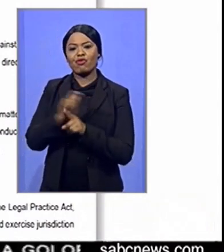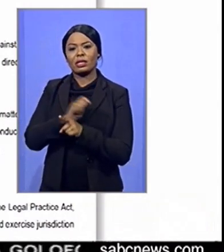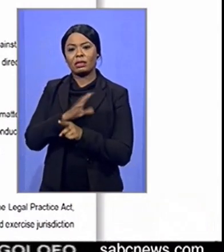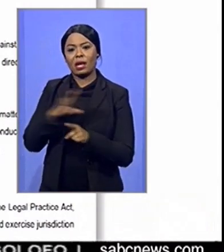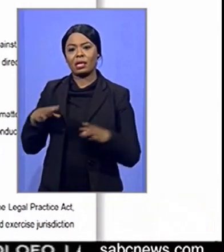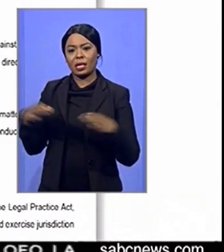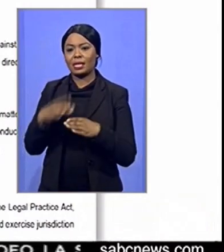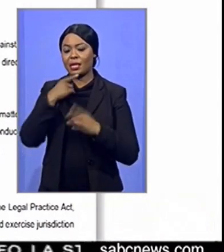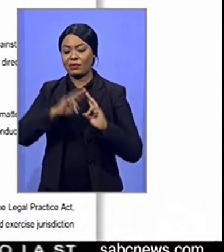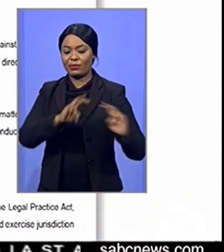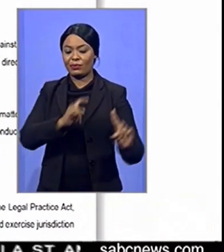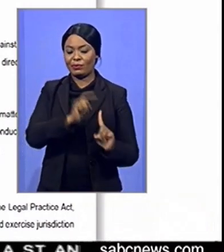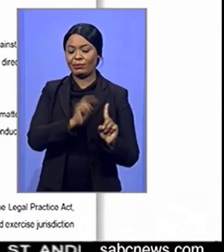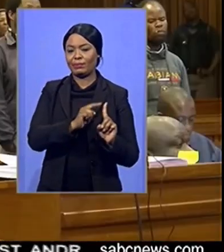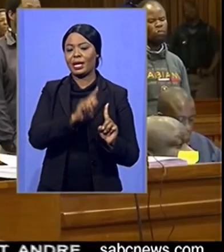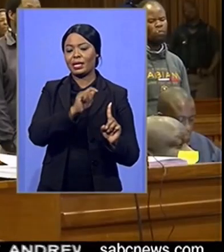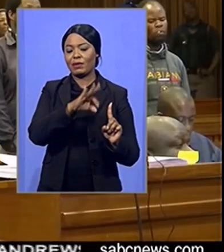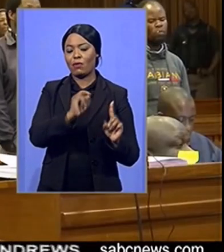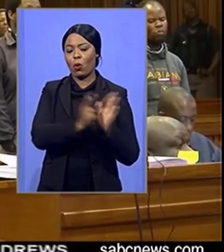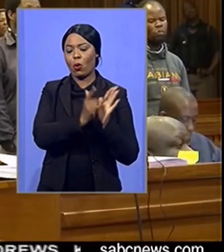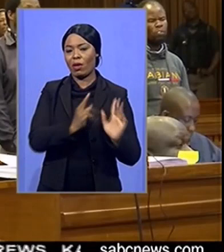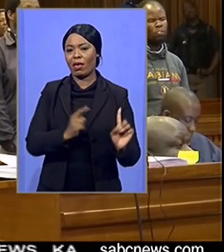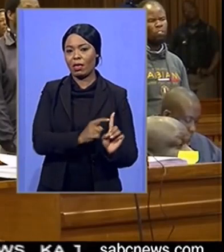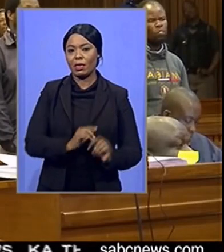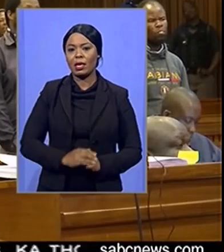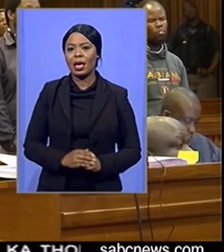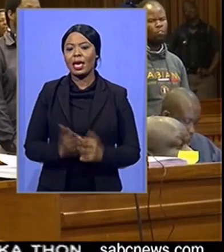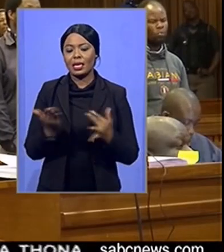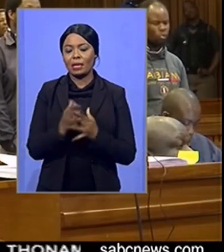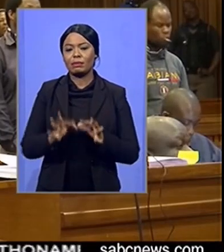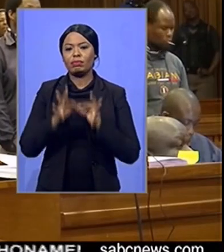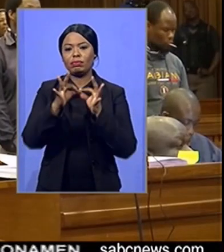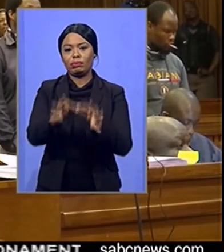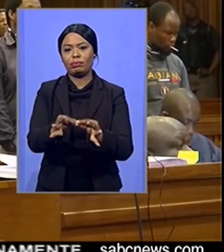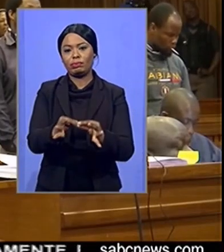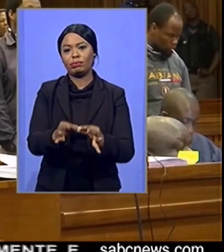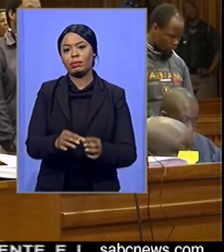batlisisiwa. Kgetsi e tle go tswelela kgwedi e tlang e tlhola malatsi a le 2.